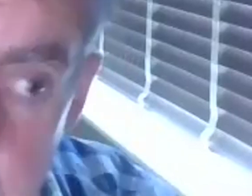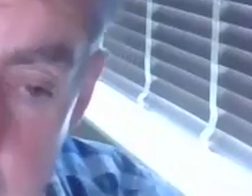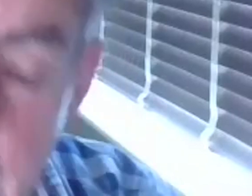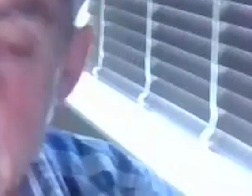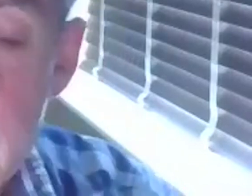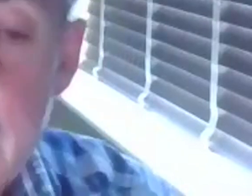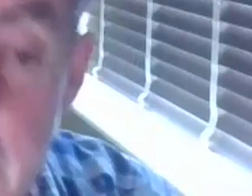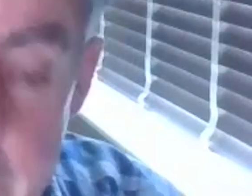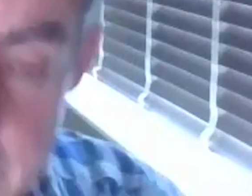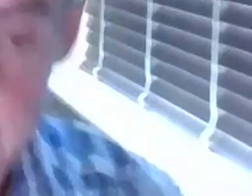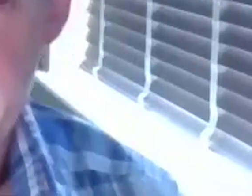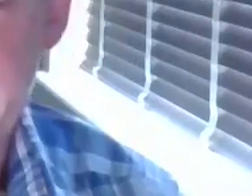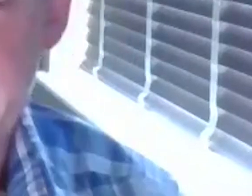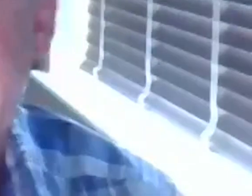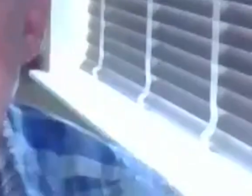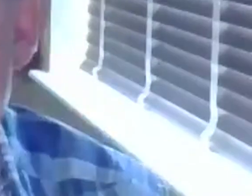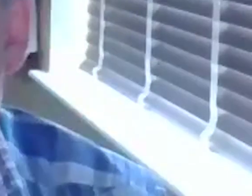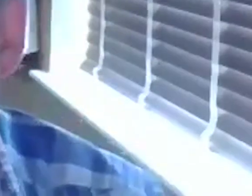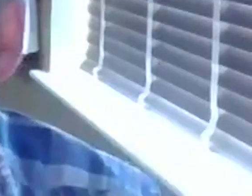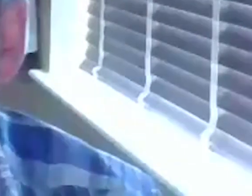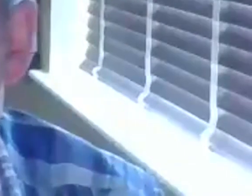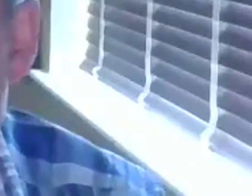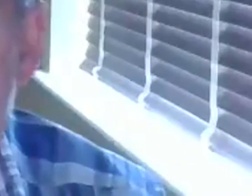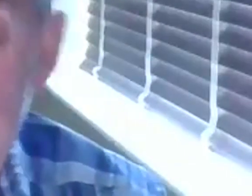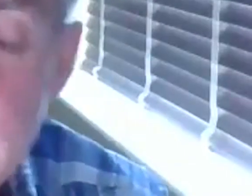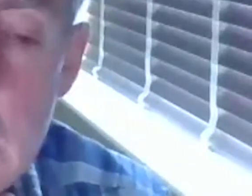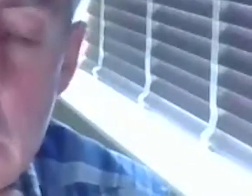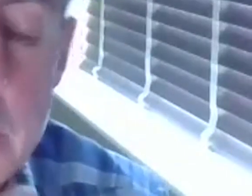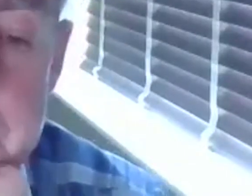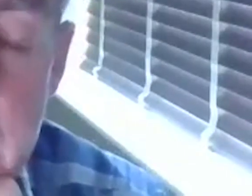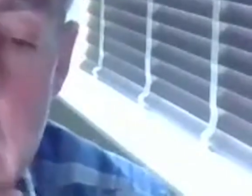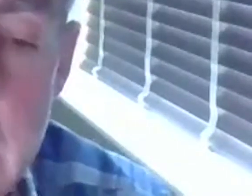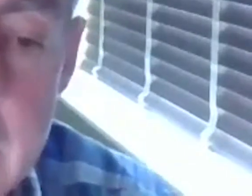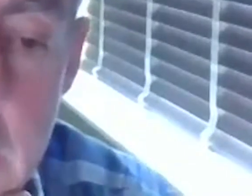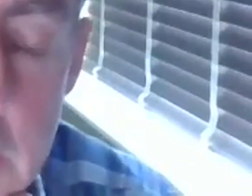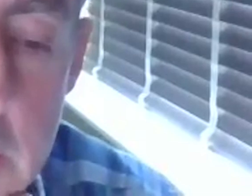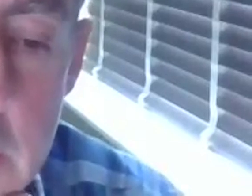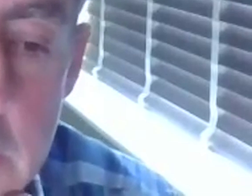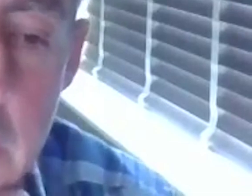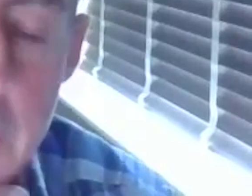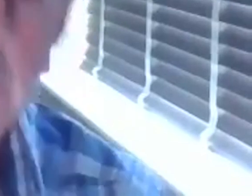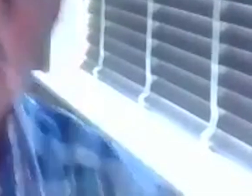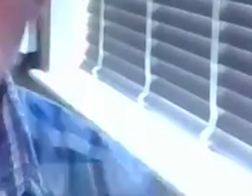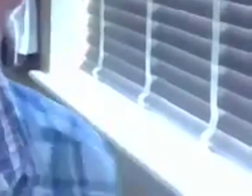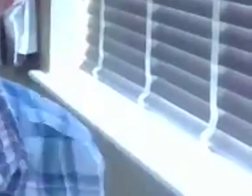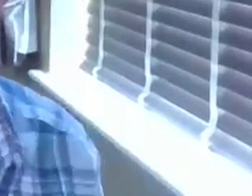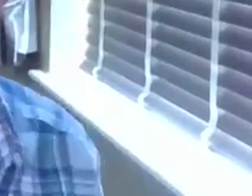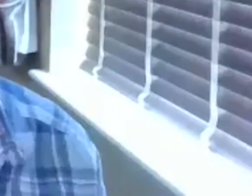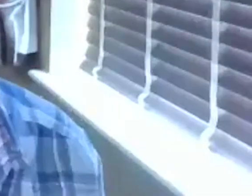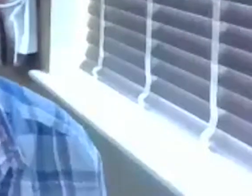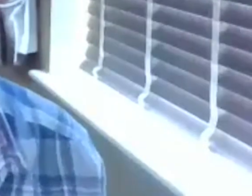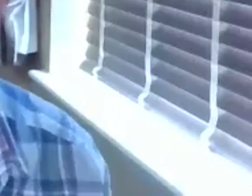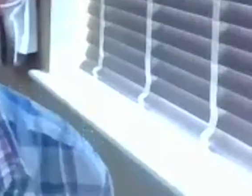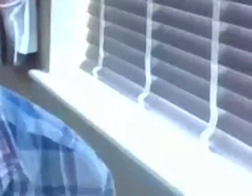and 4-year-olds, 30% speak a language other than English at home. Now, that's